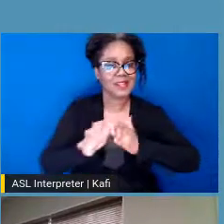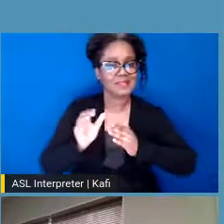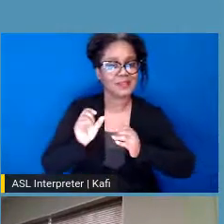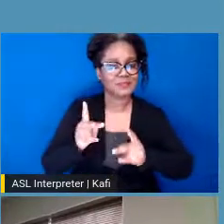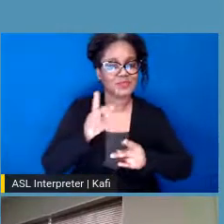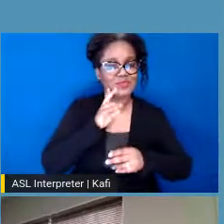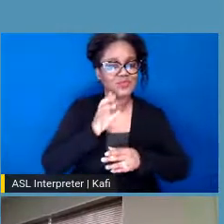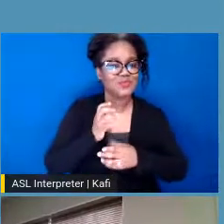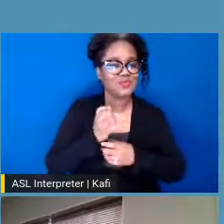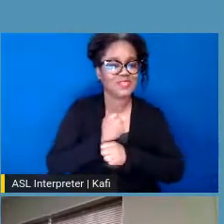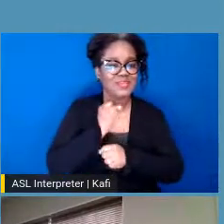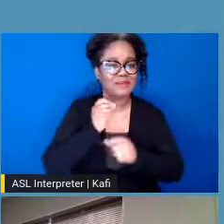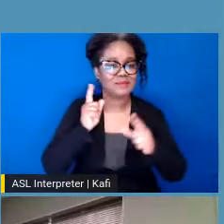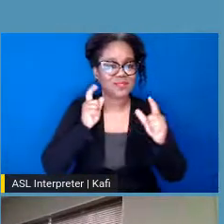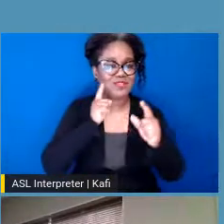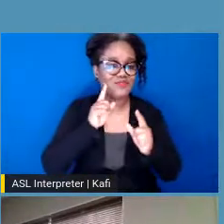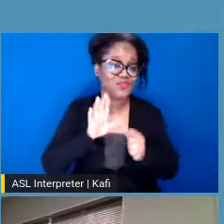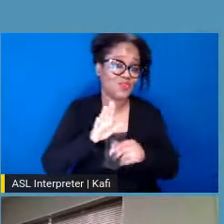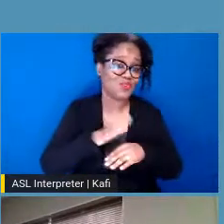stuff.